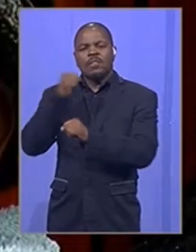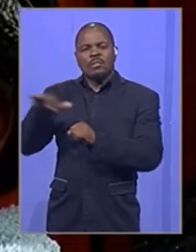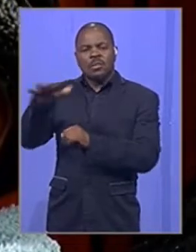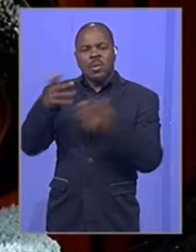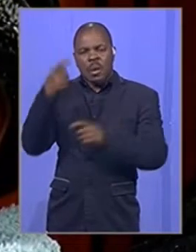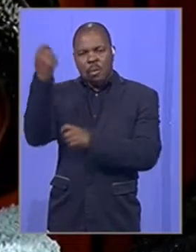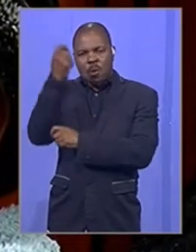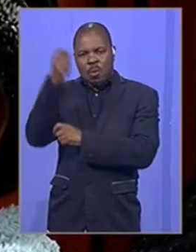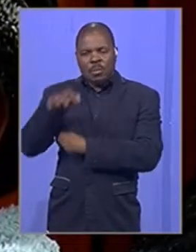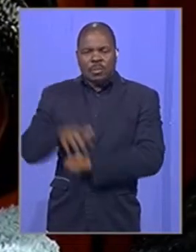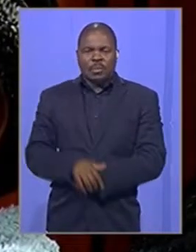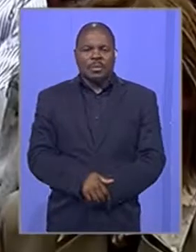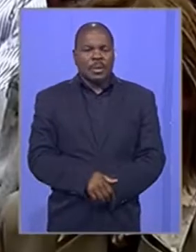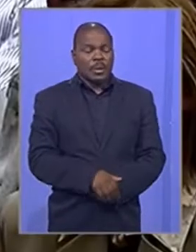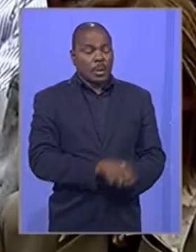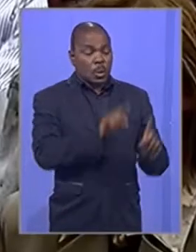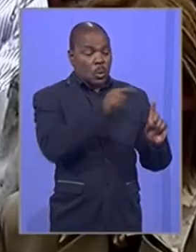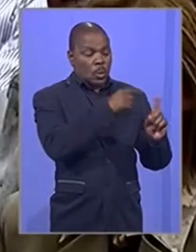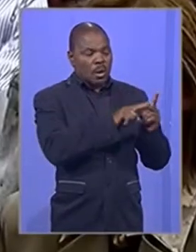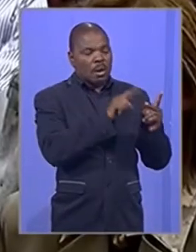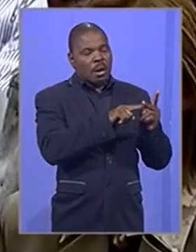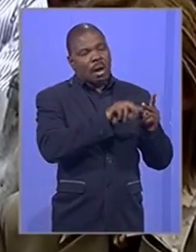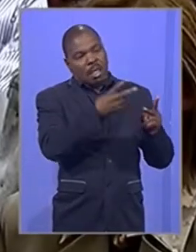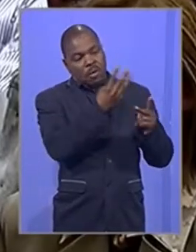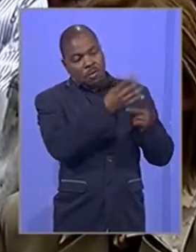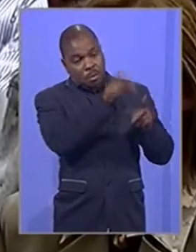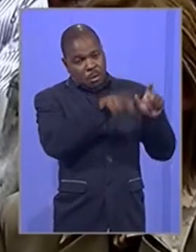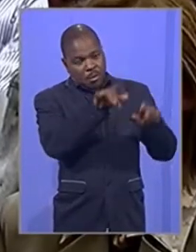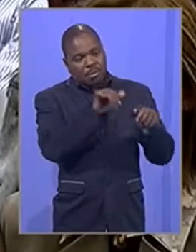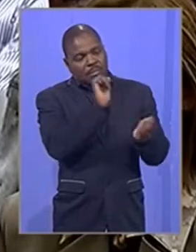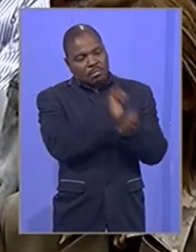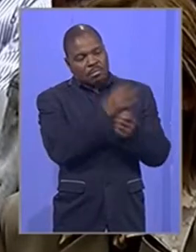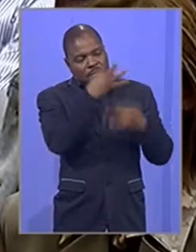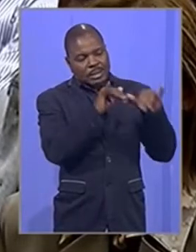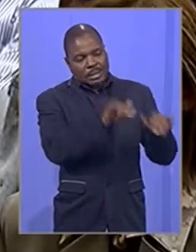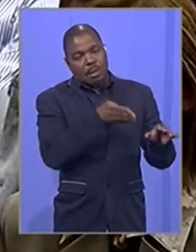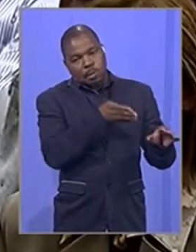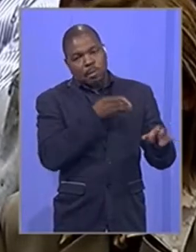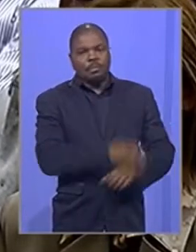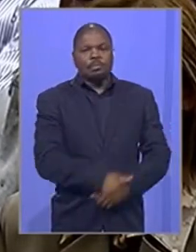ka Polokwane. Thabo le Shabane le ba latofatšwa ka ena ba bušeditšwe diseleng.